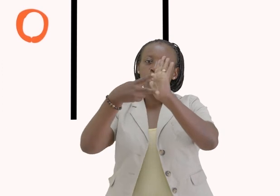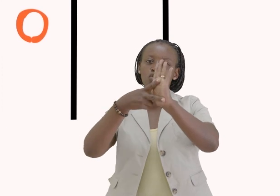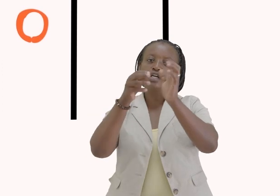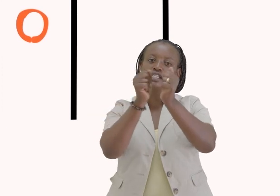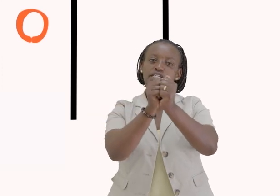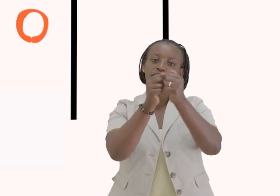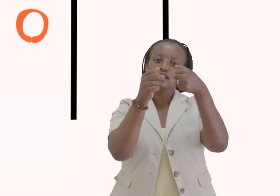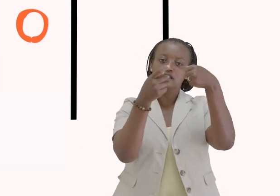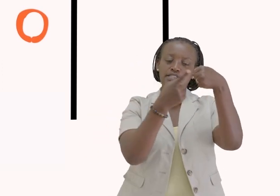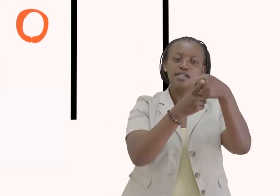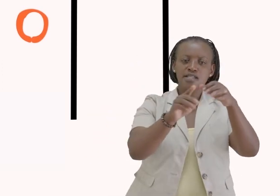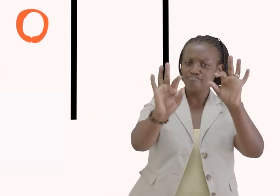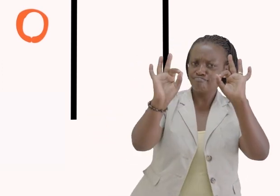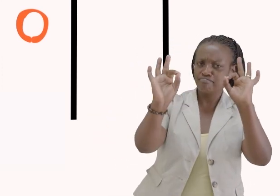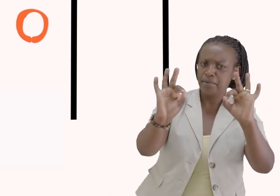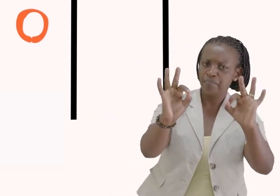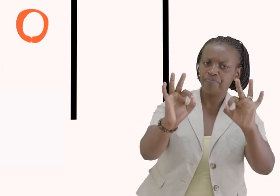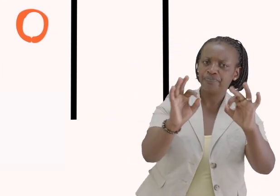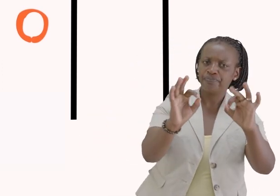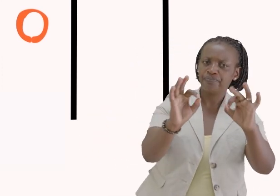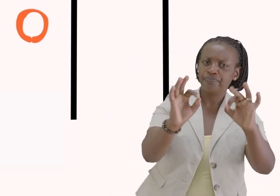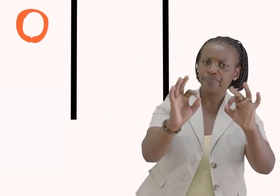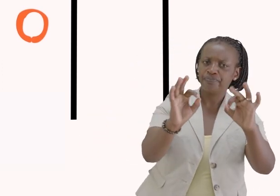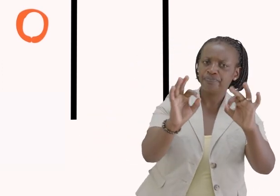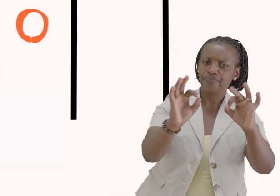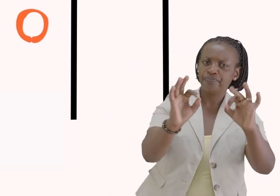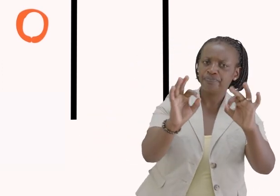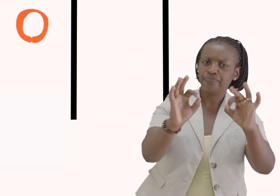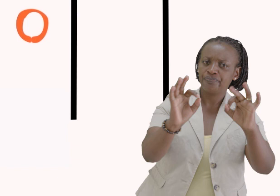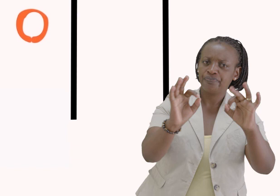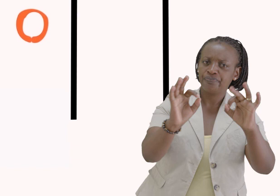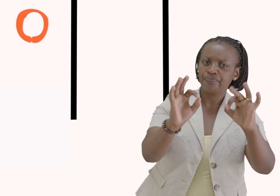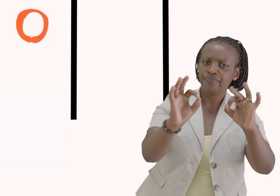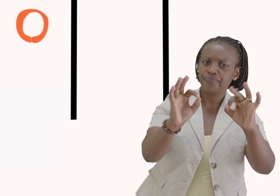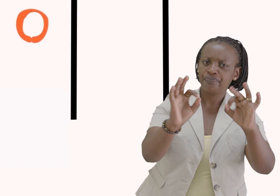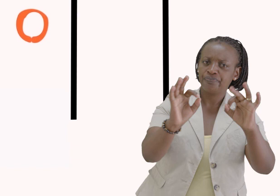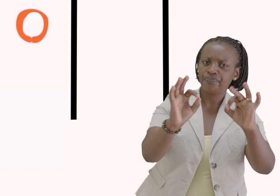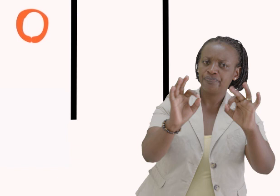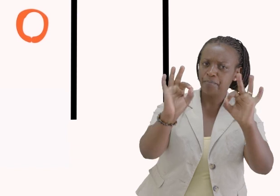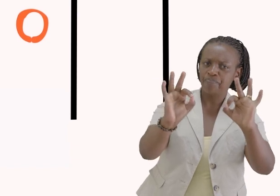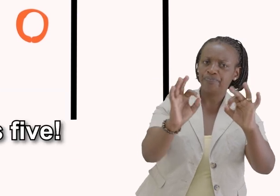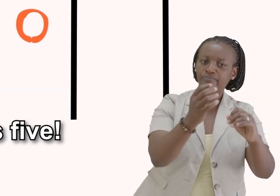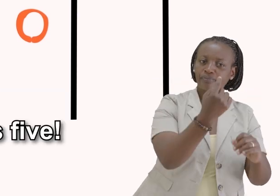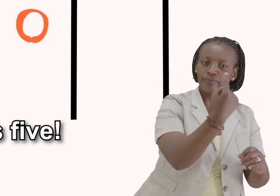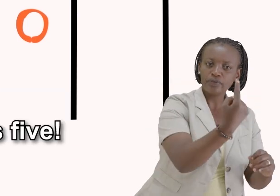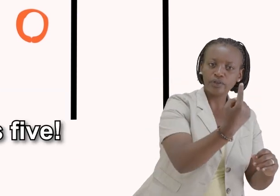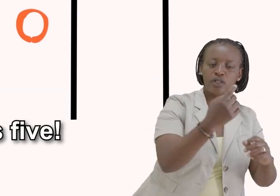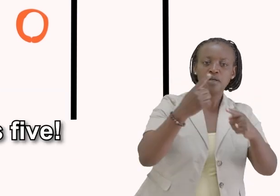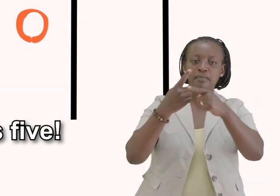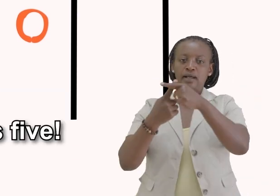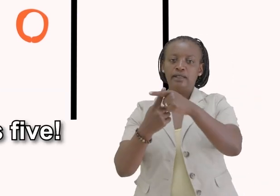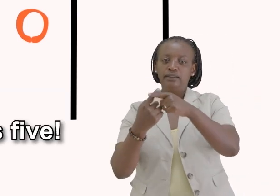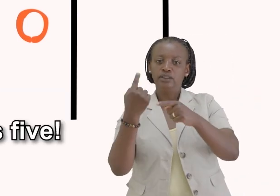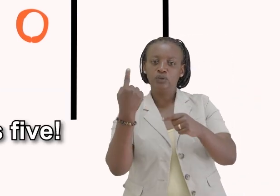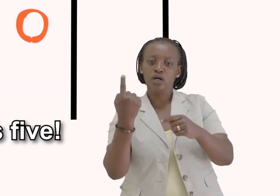16. Perfect. We write 6 and carry 1 to meters. And